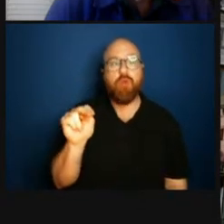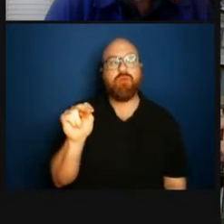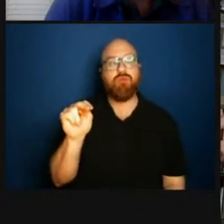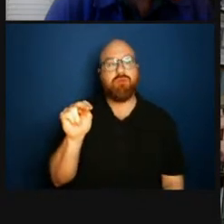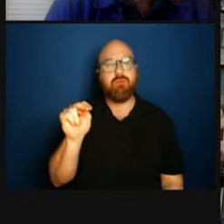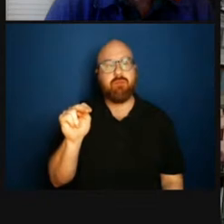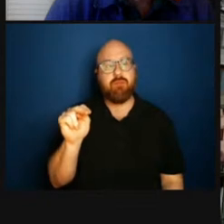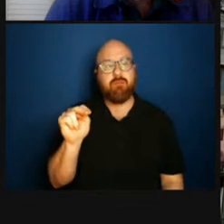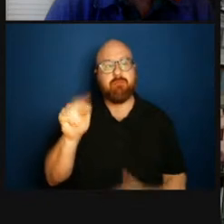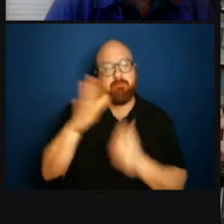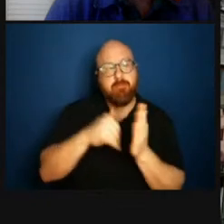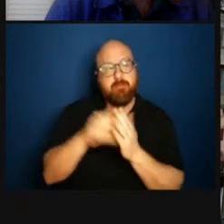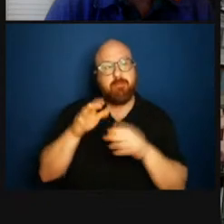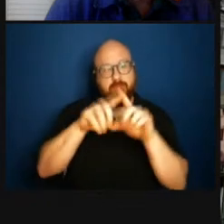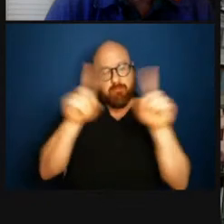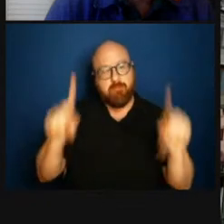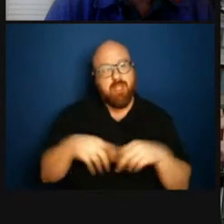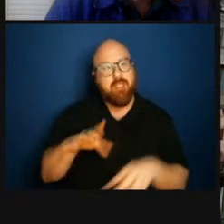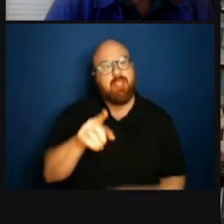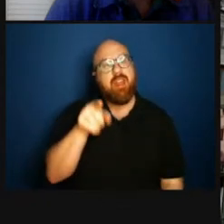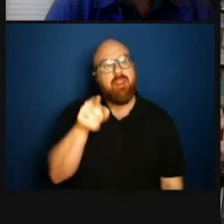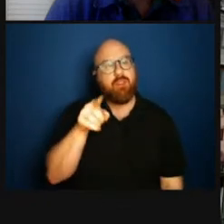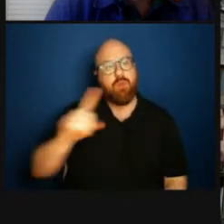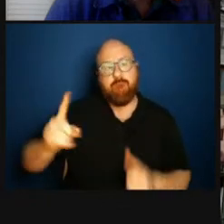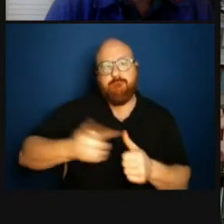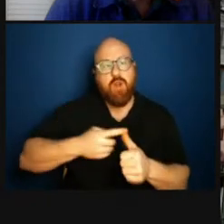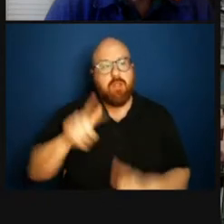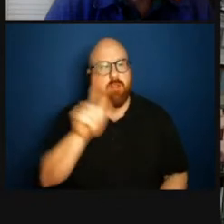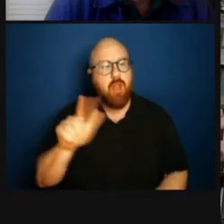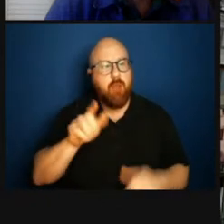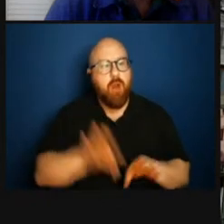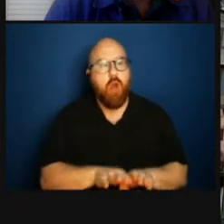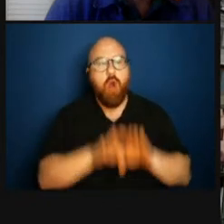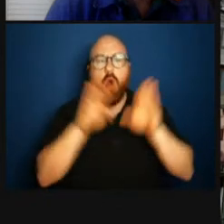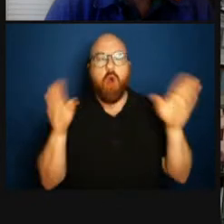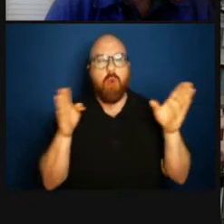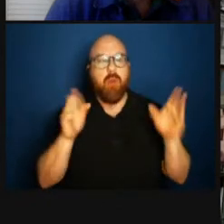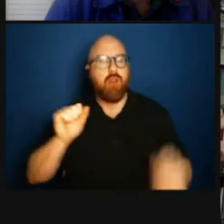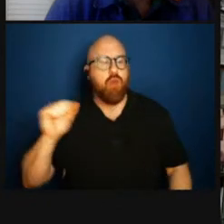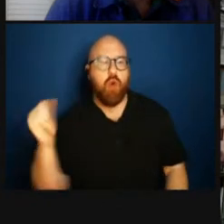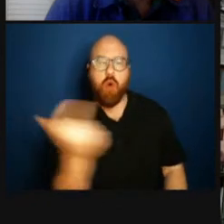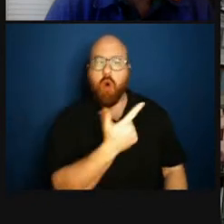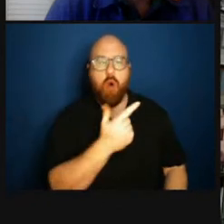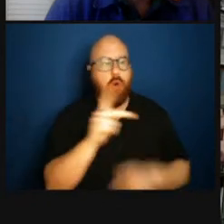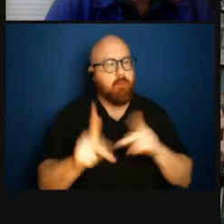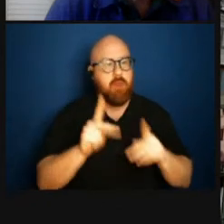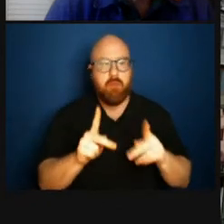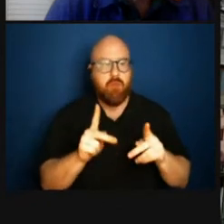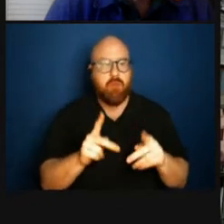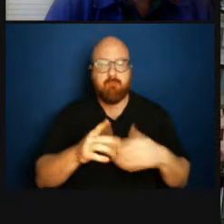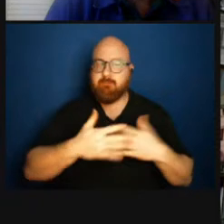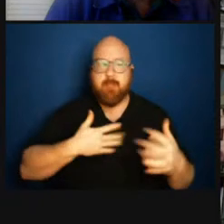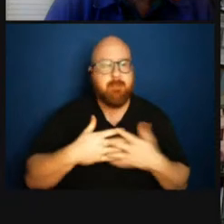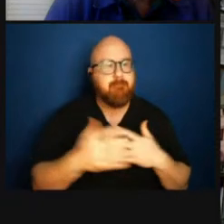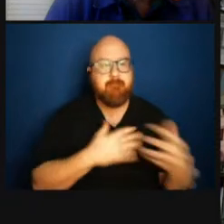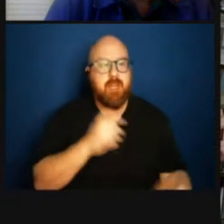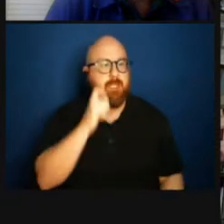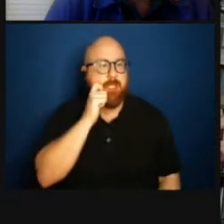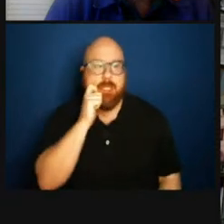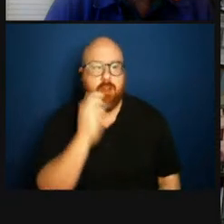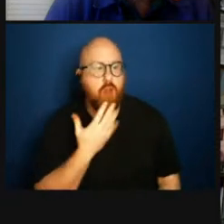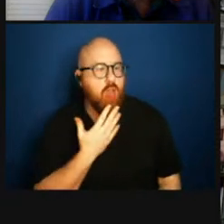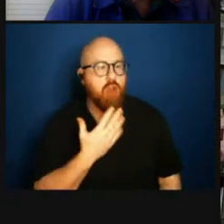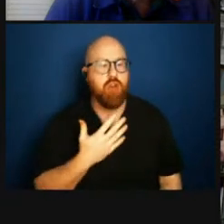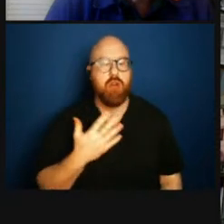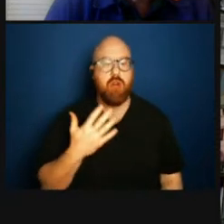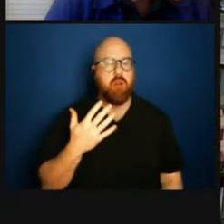library in America to open its doors to all, rich and poor, without distinction of race or color, and African Americans